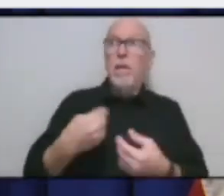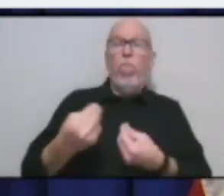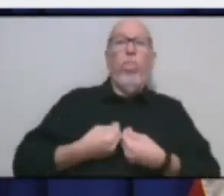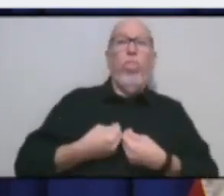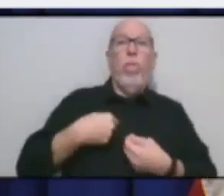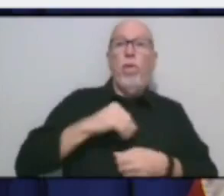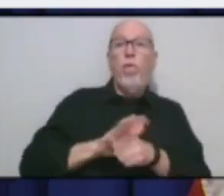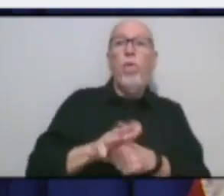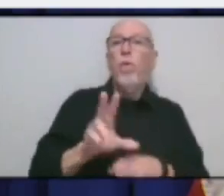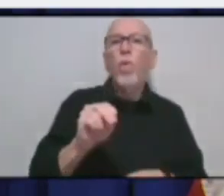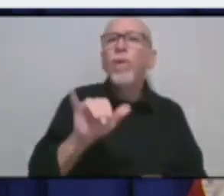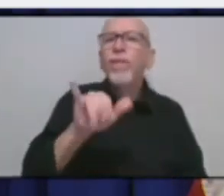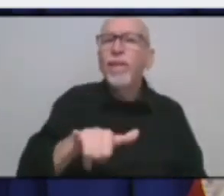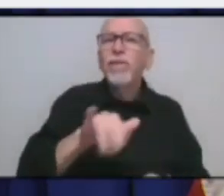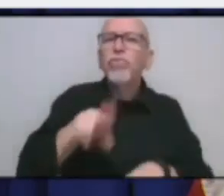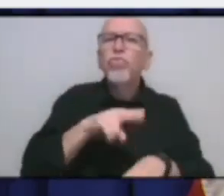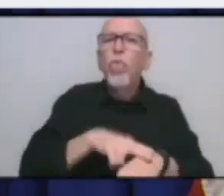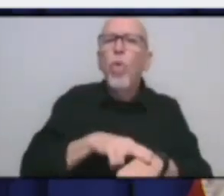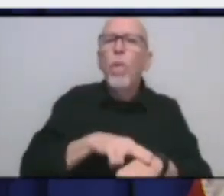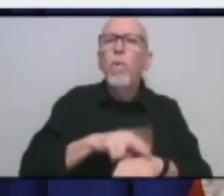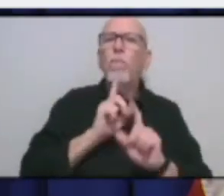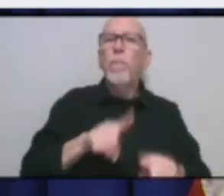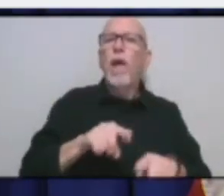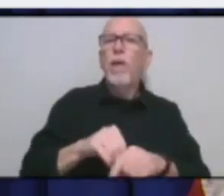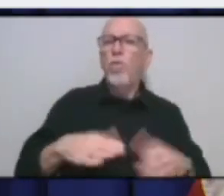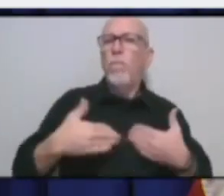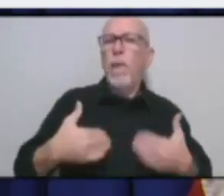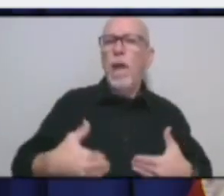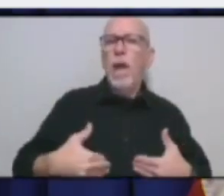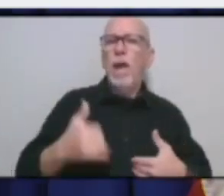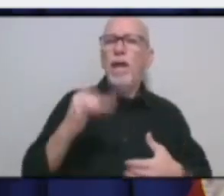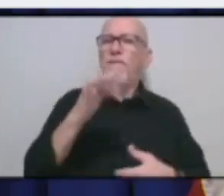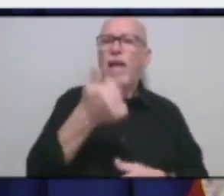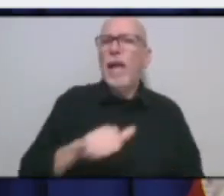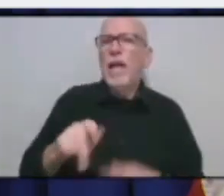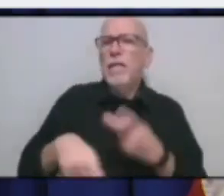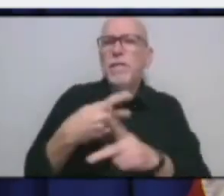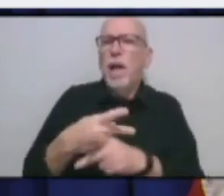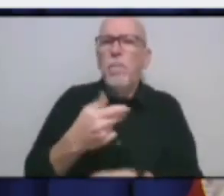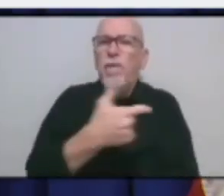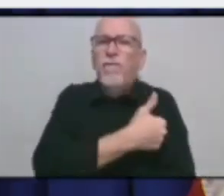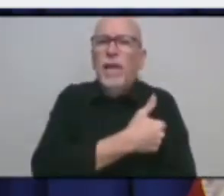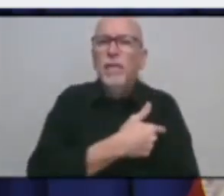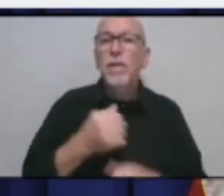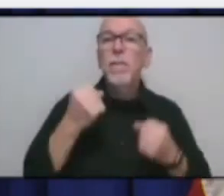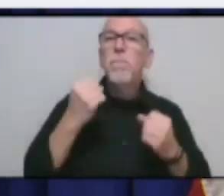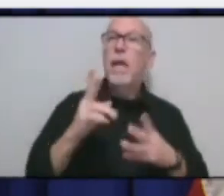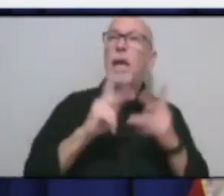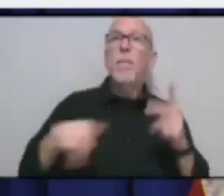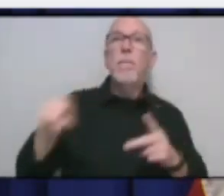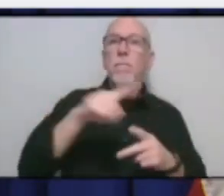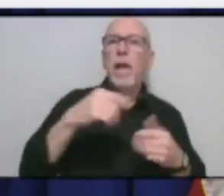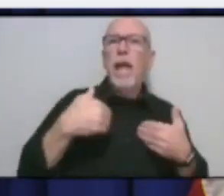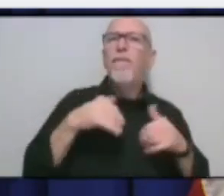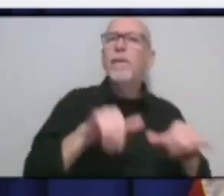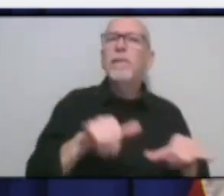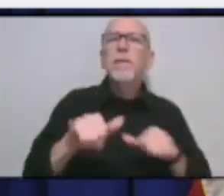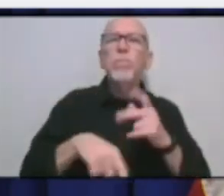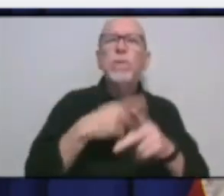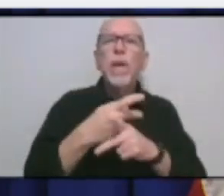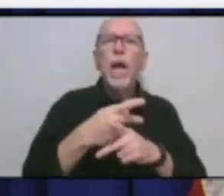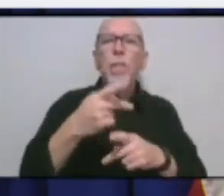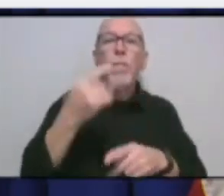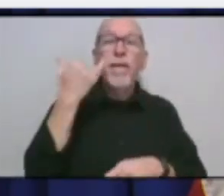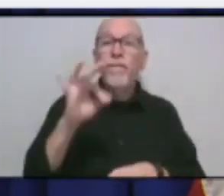is the normal immune response in your body to getting a vaccine. Many people experience similar symptoms after getting a flu shot